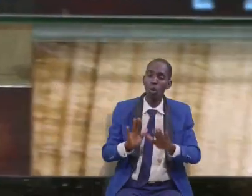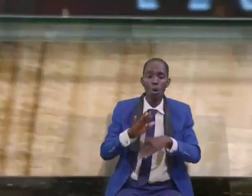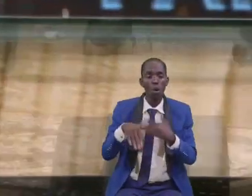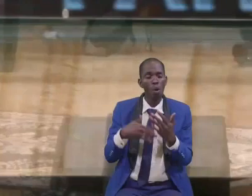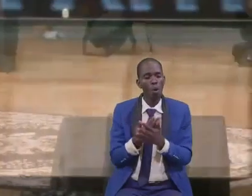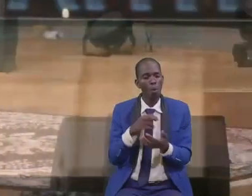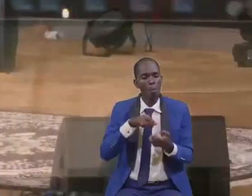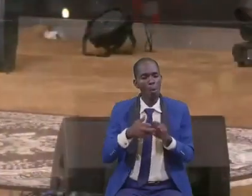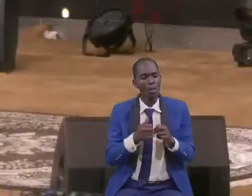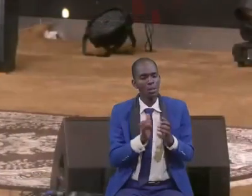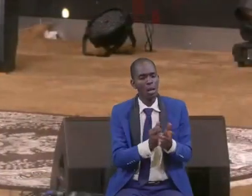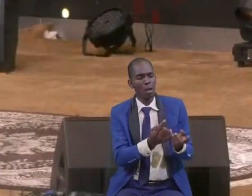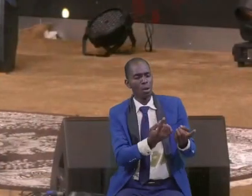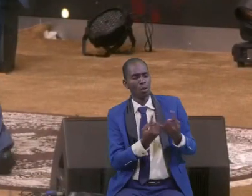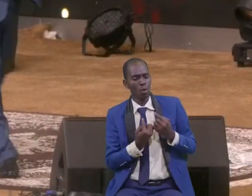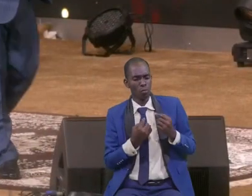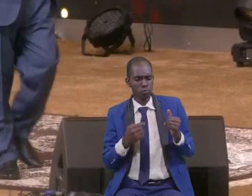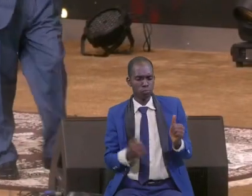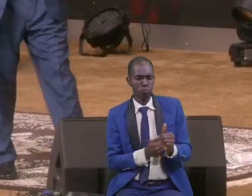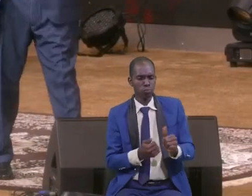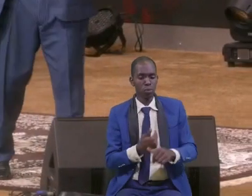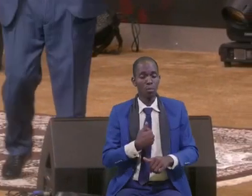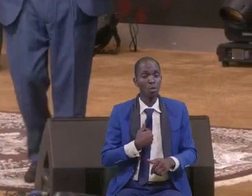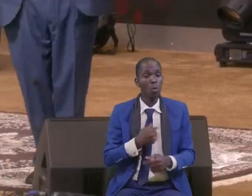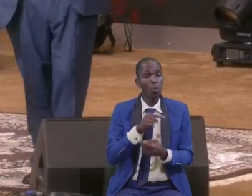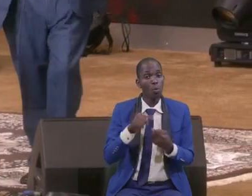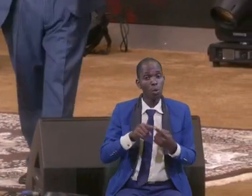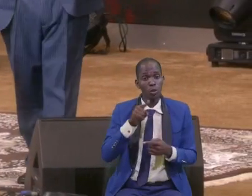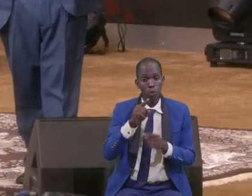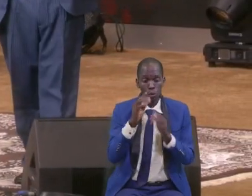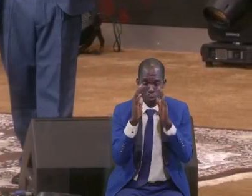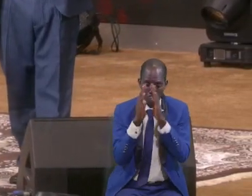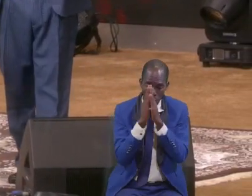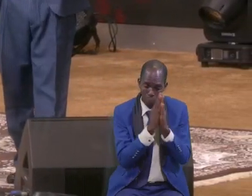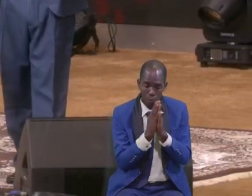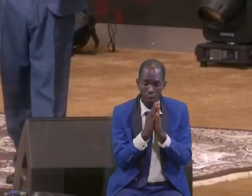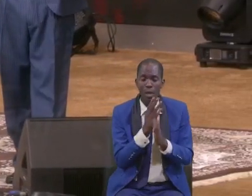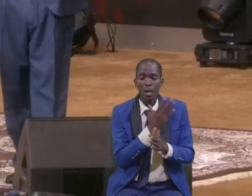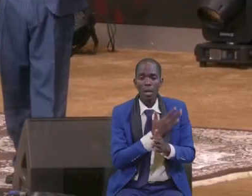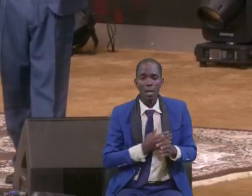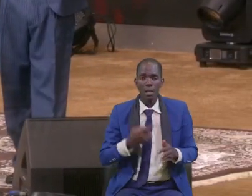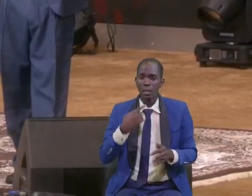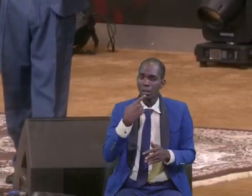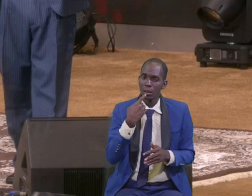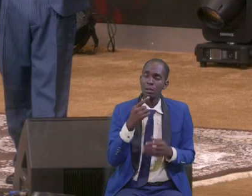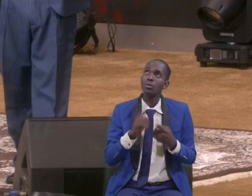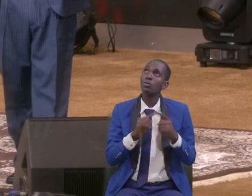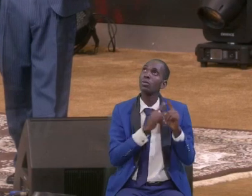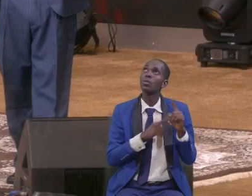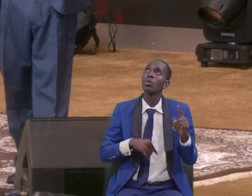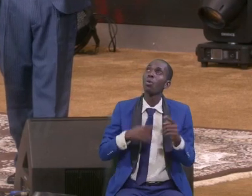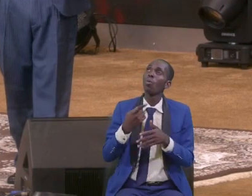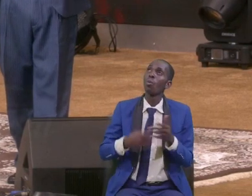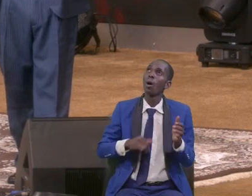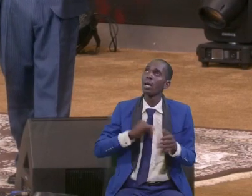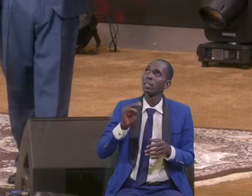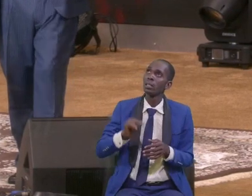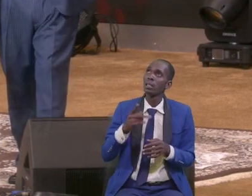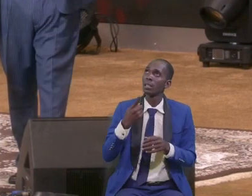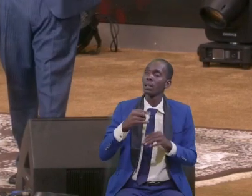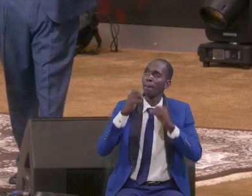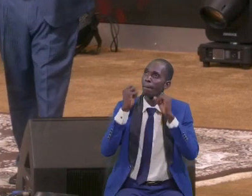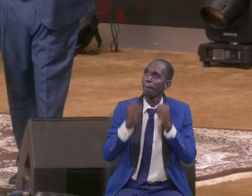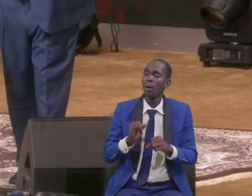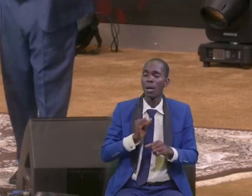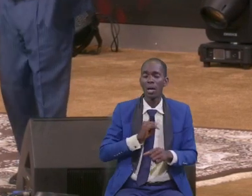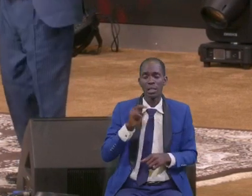and come upon me. It is when you pray and you say, what I need, the power I need, what I need,